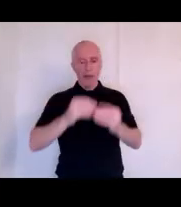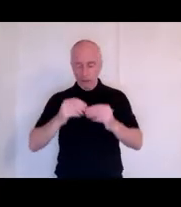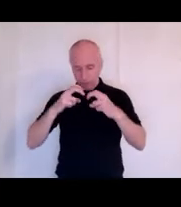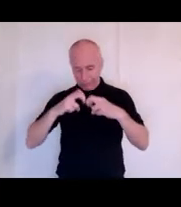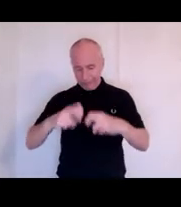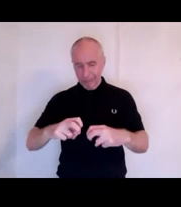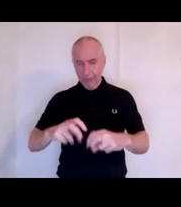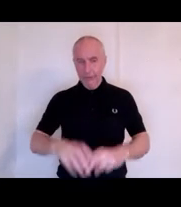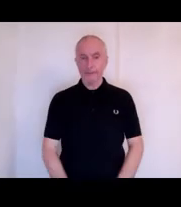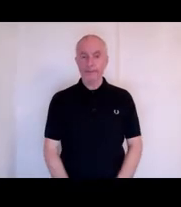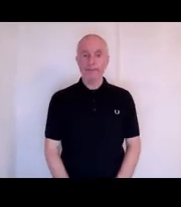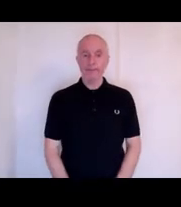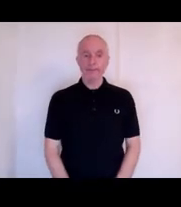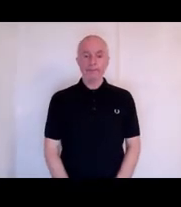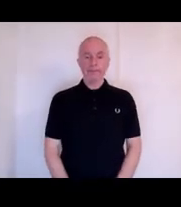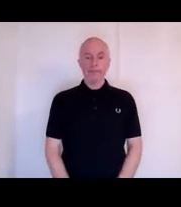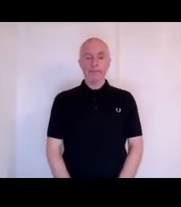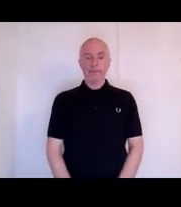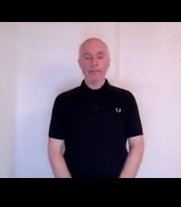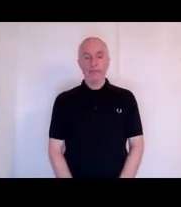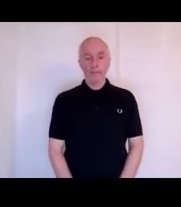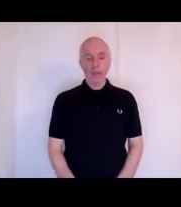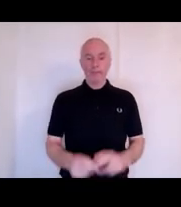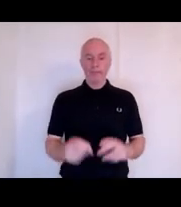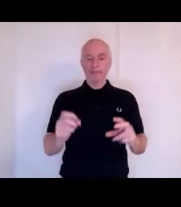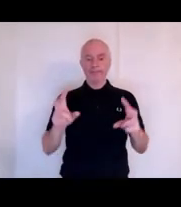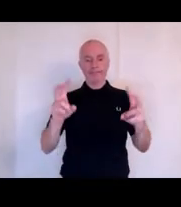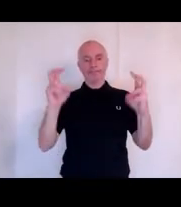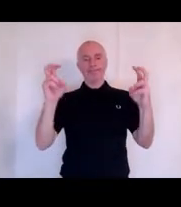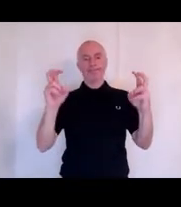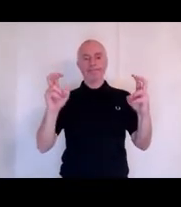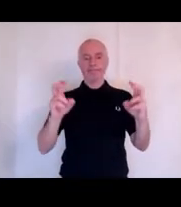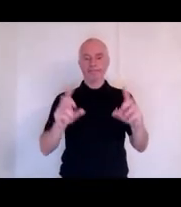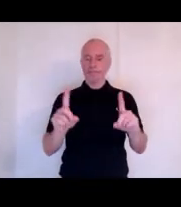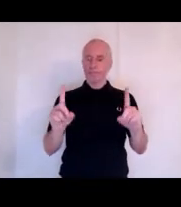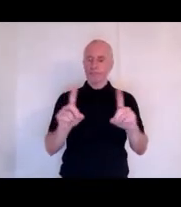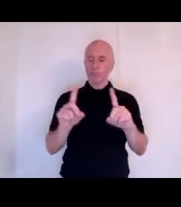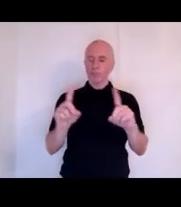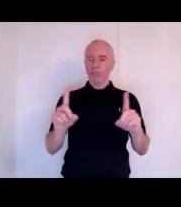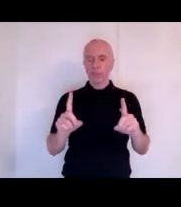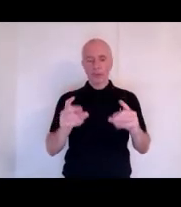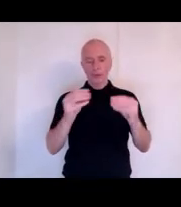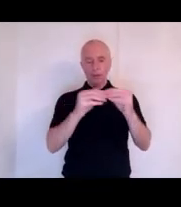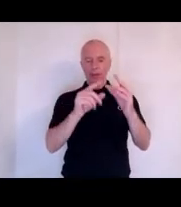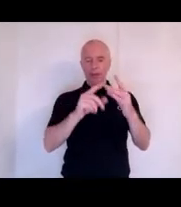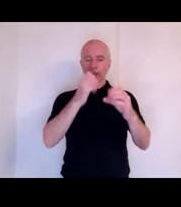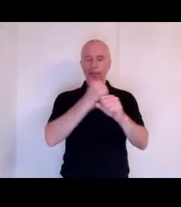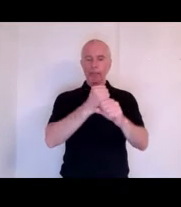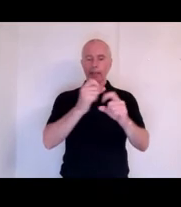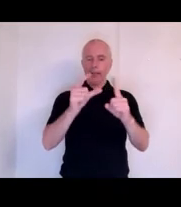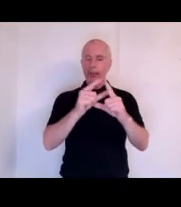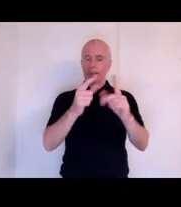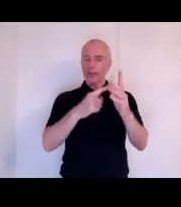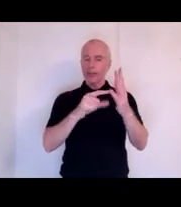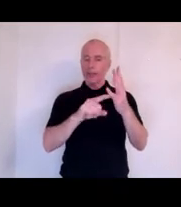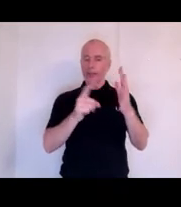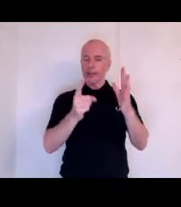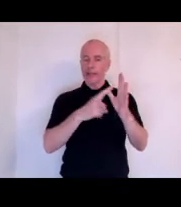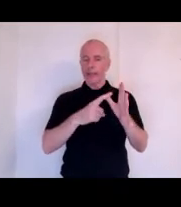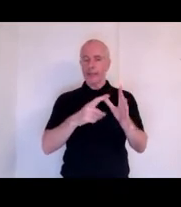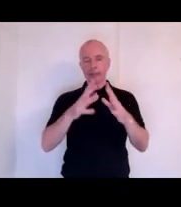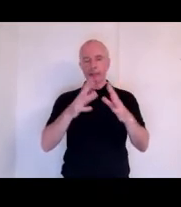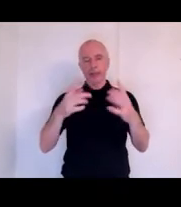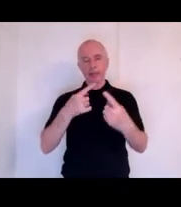So to the subject of tonight's talk, what is big data? I thought I'd start with that question